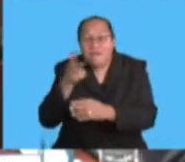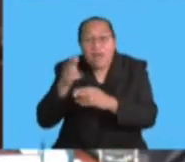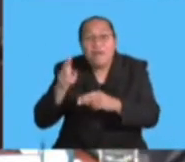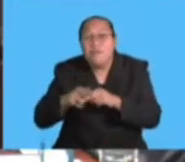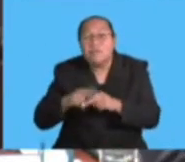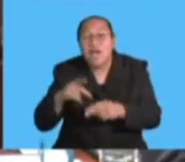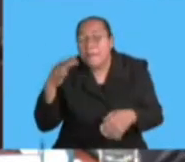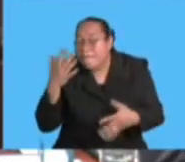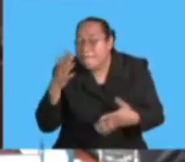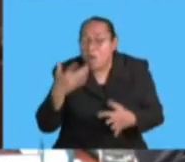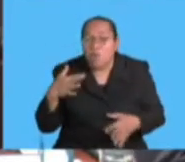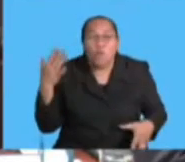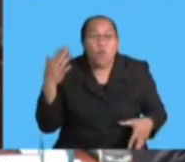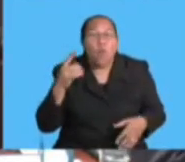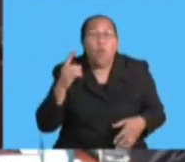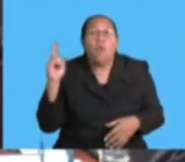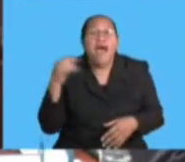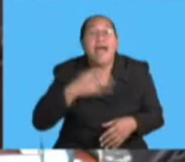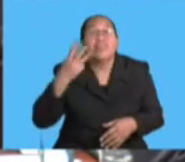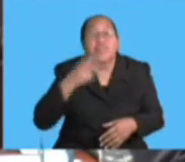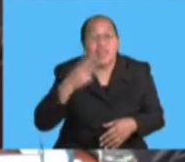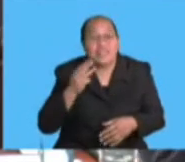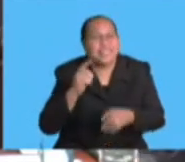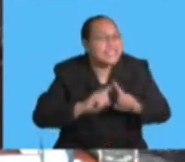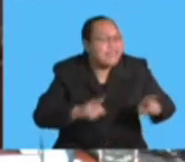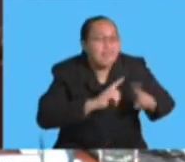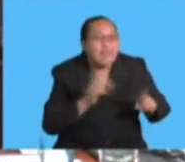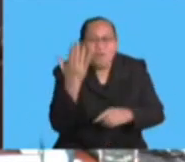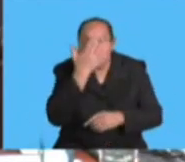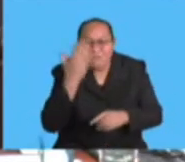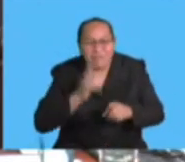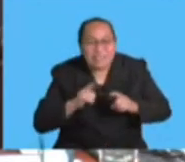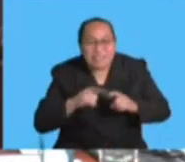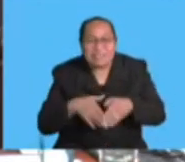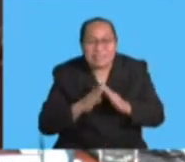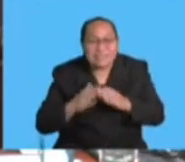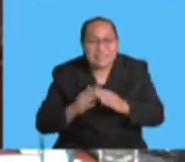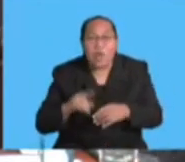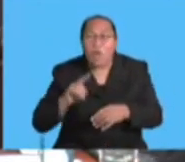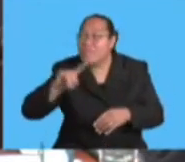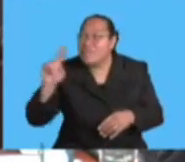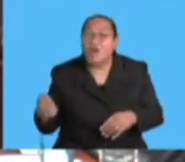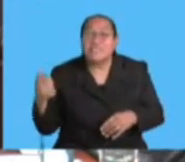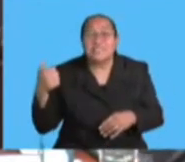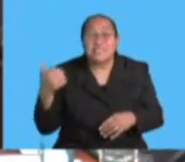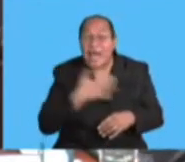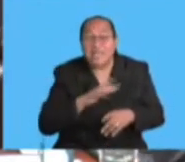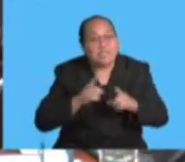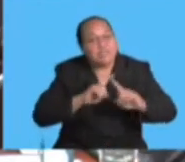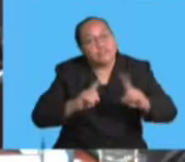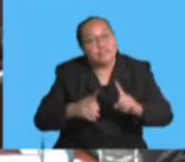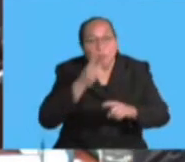estimated a total of 113 production with an estimated 1,607 Fijians being employed on